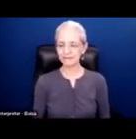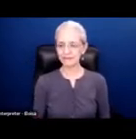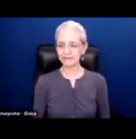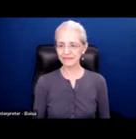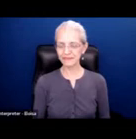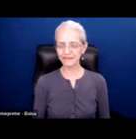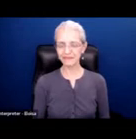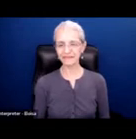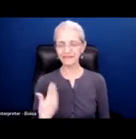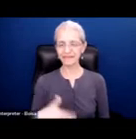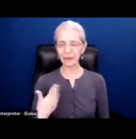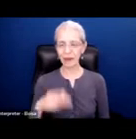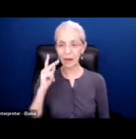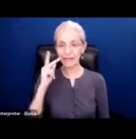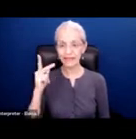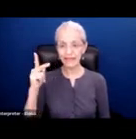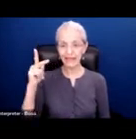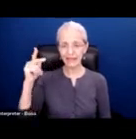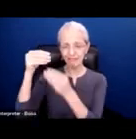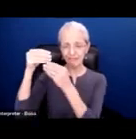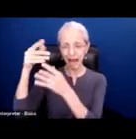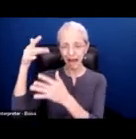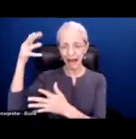It's really good to see so many people here.